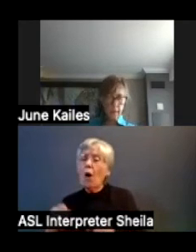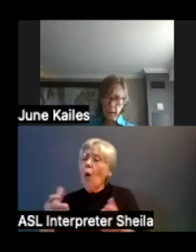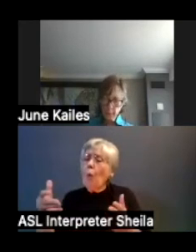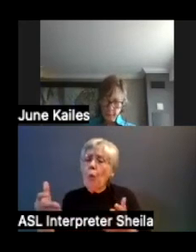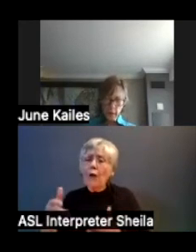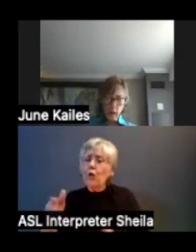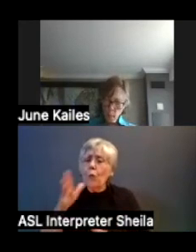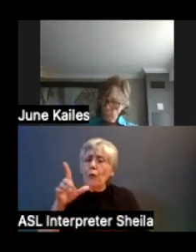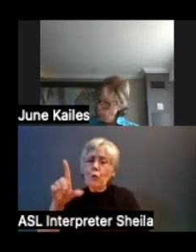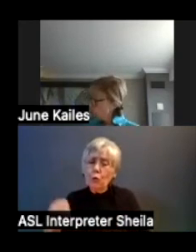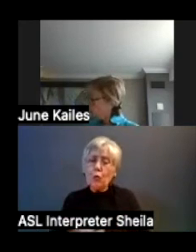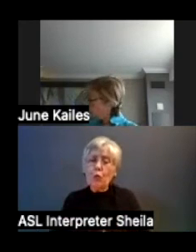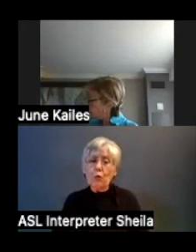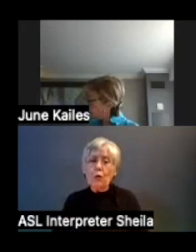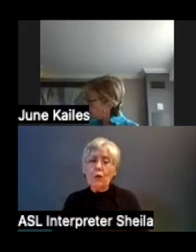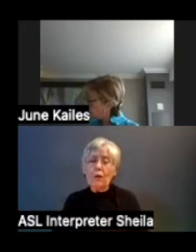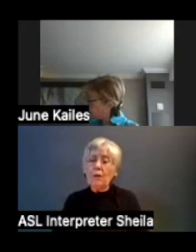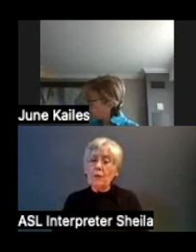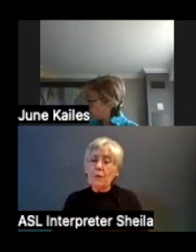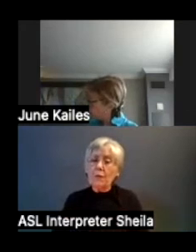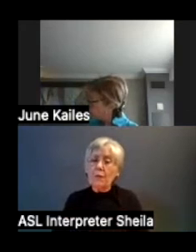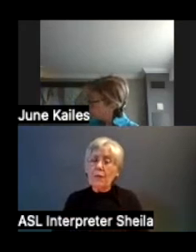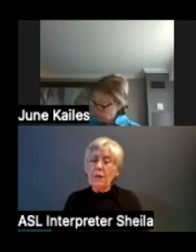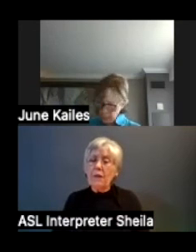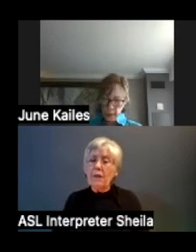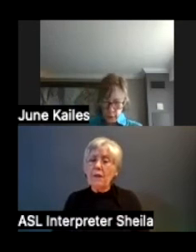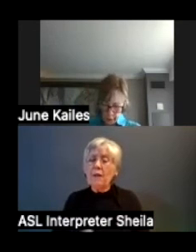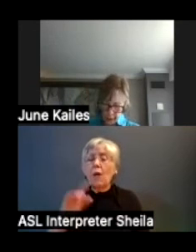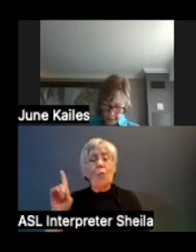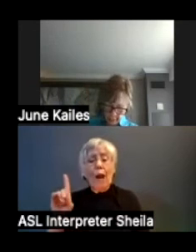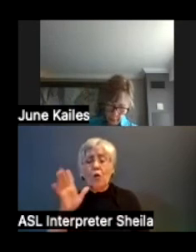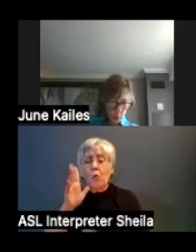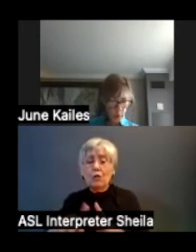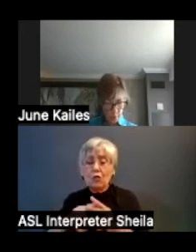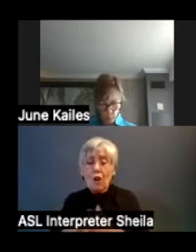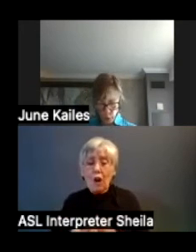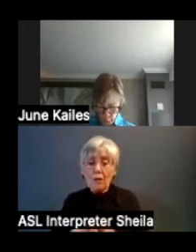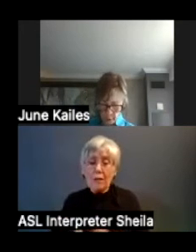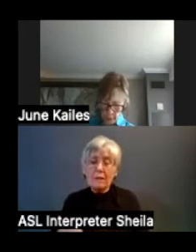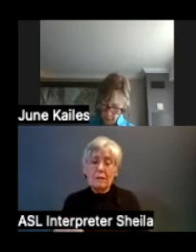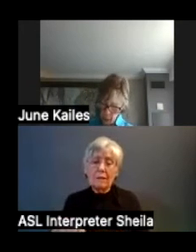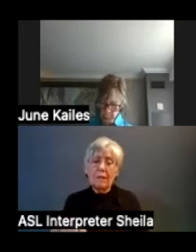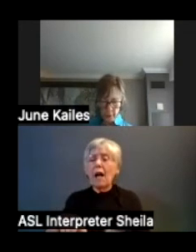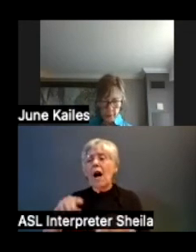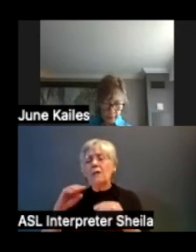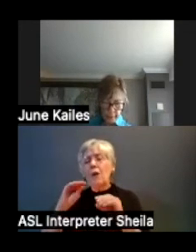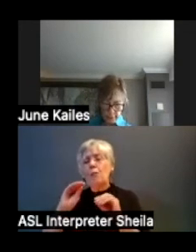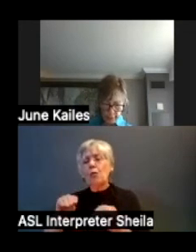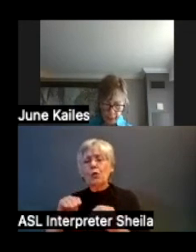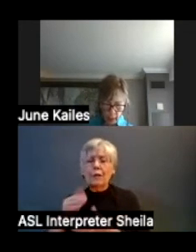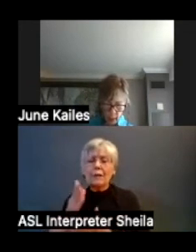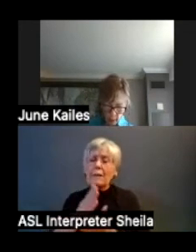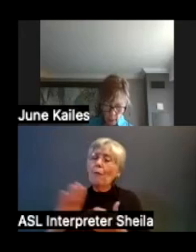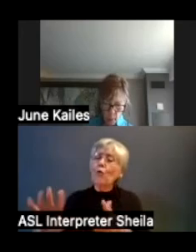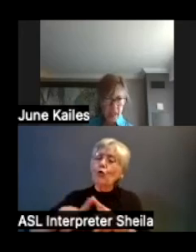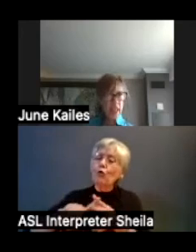you going to start doing? Post some of your stars in chat, or post some of your stops in